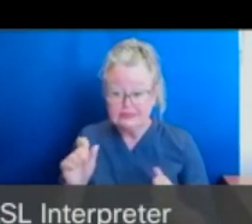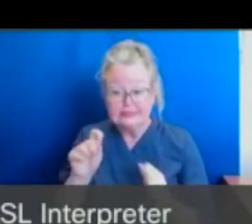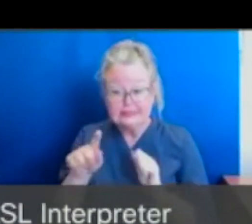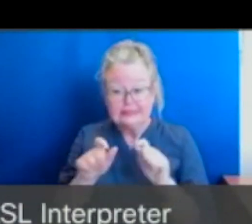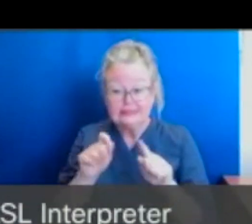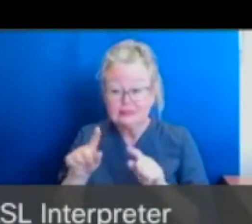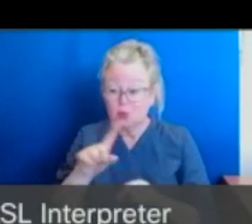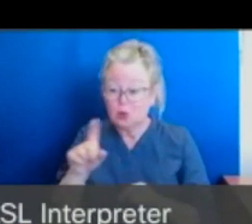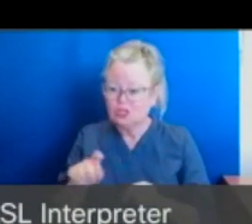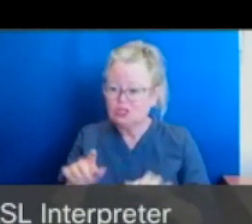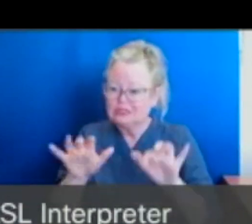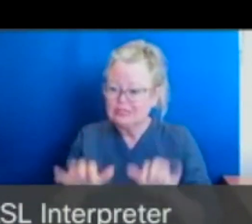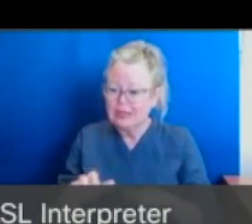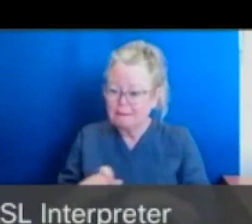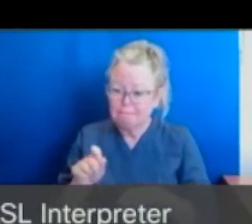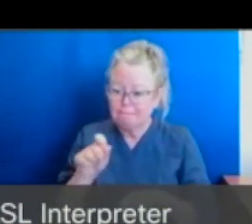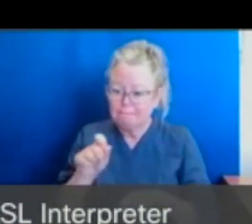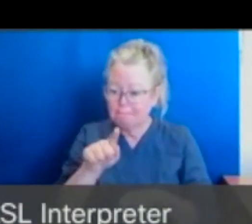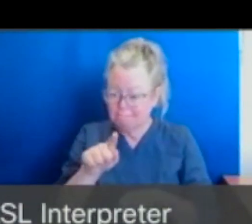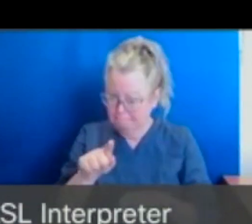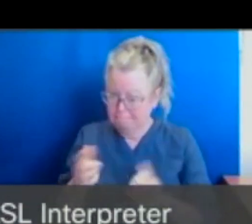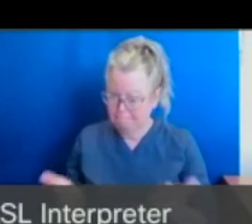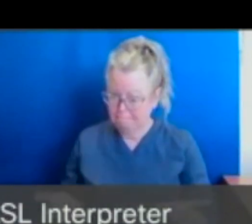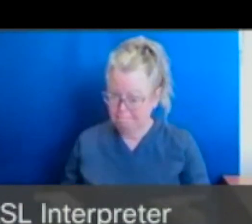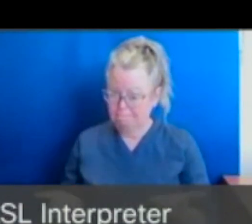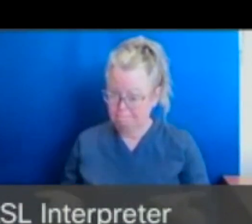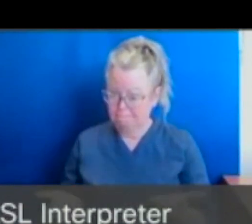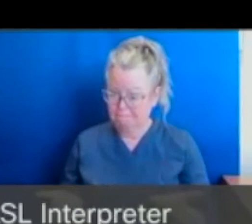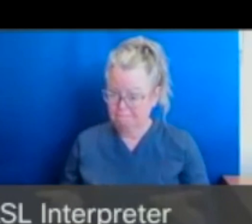the box.